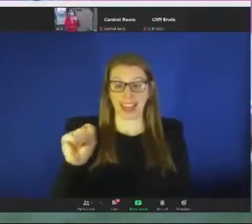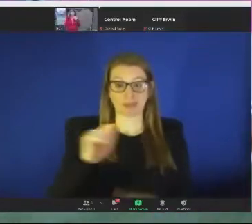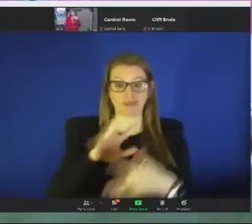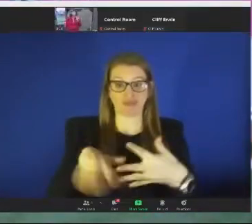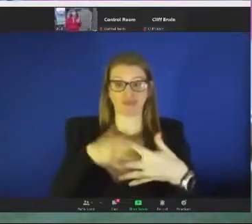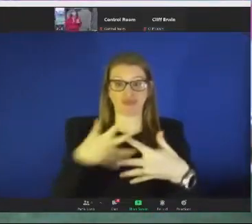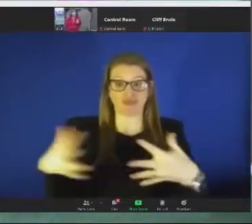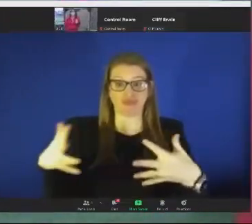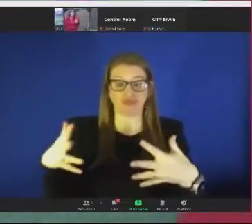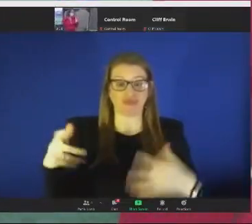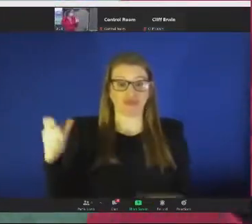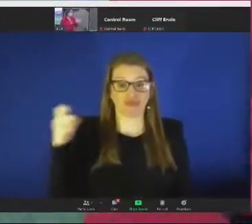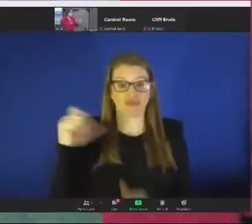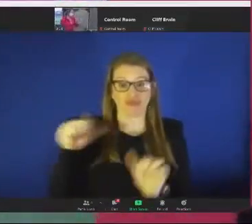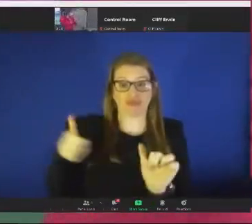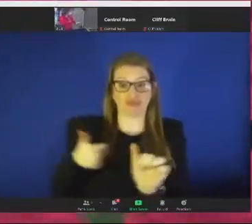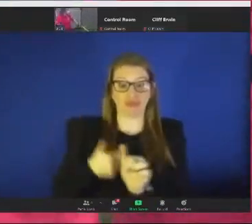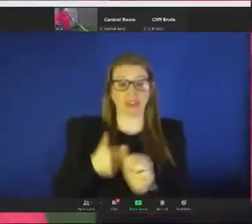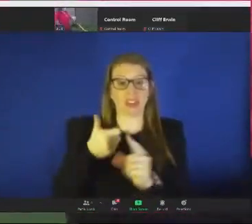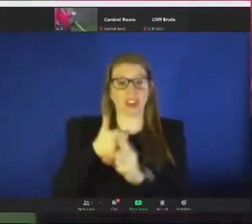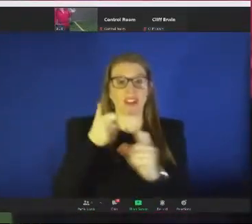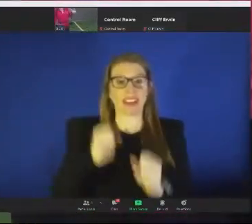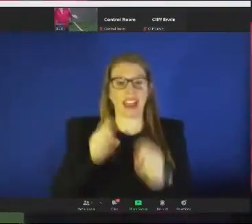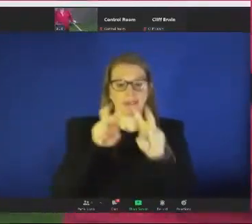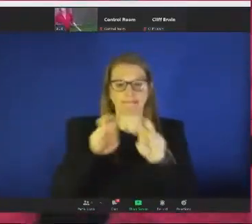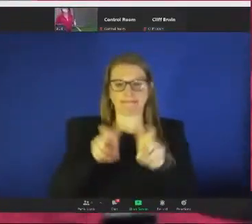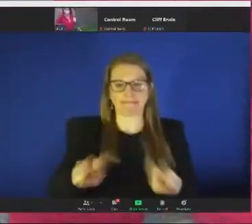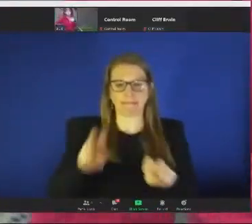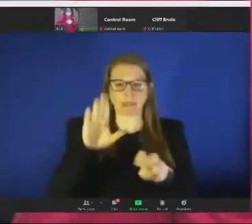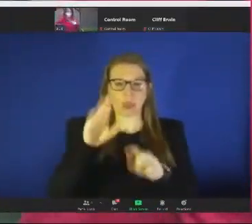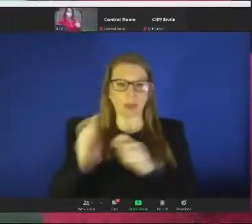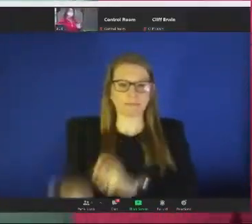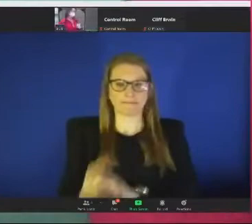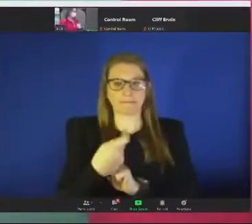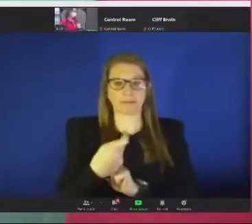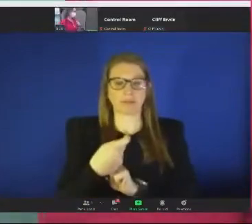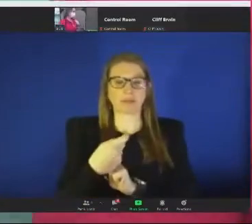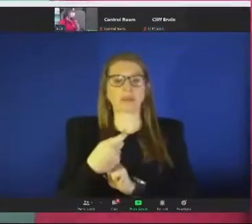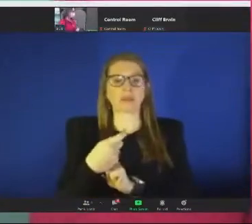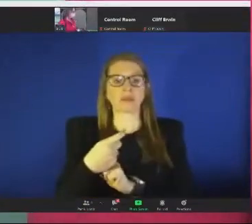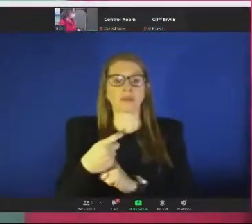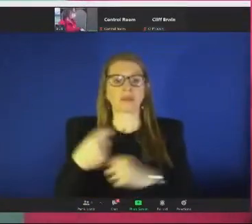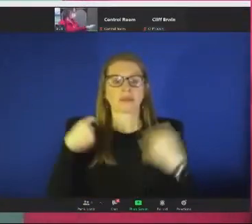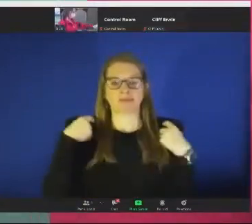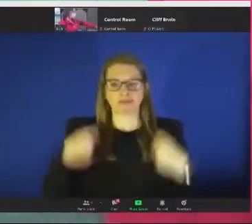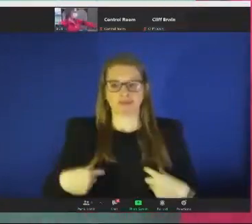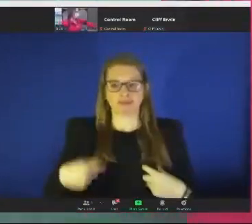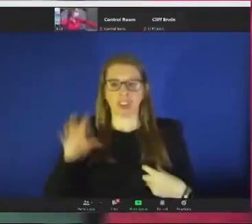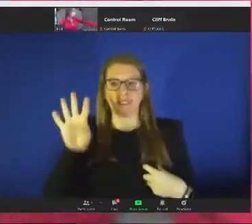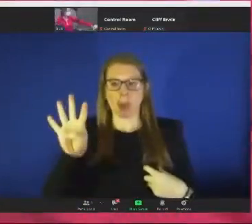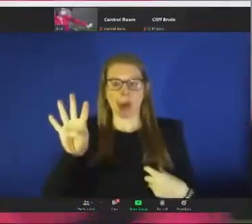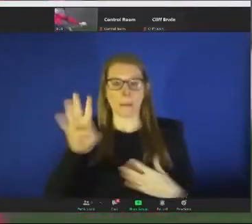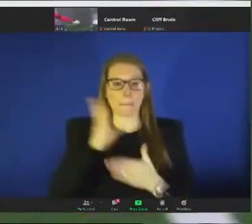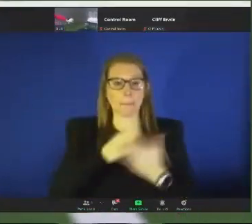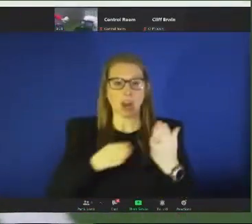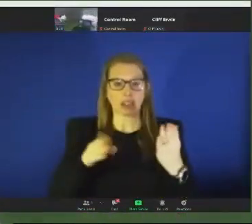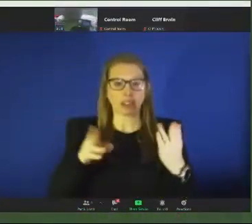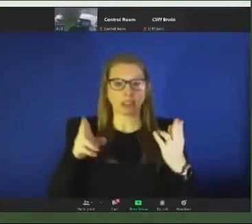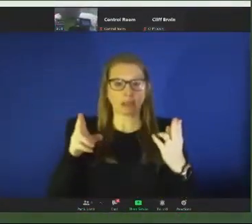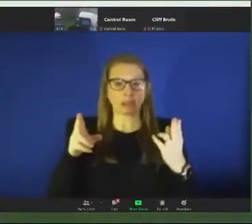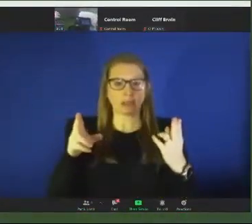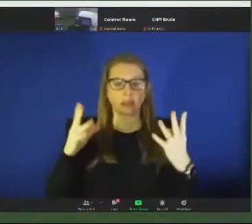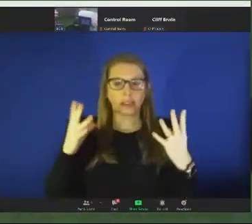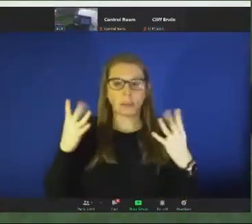to analyze your golf swing. So I'm all geared up here. I'm all strapped in. I've got 4 pieces strapped in. That's going to